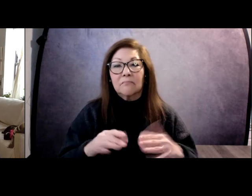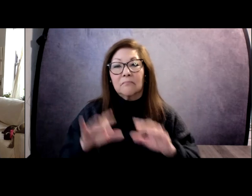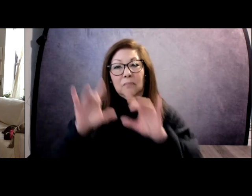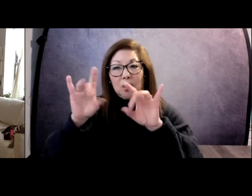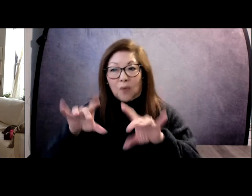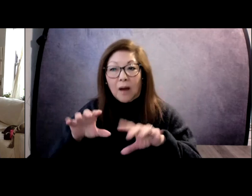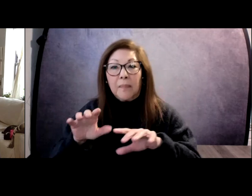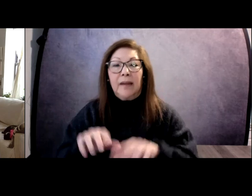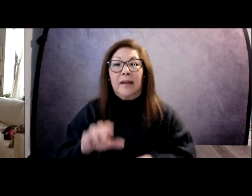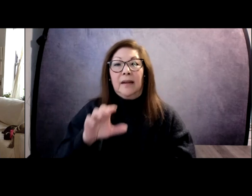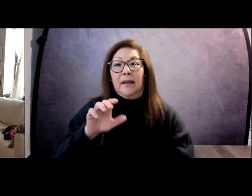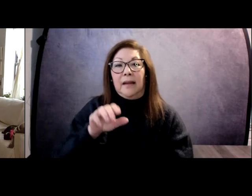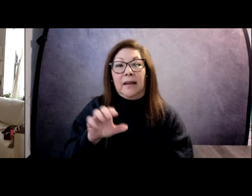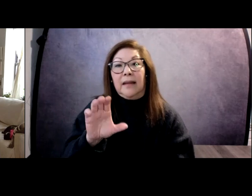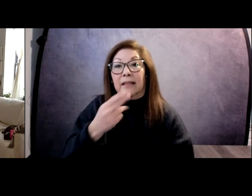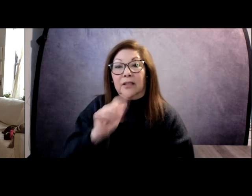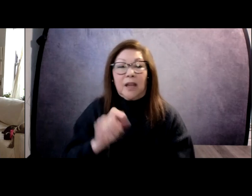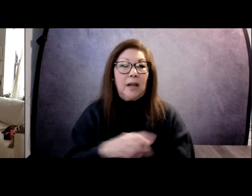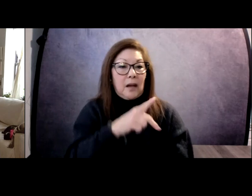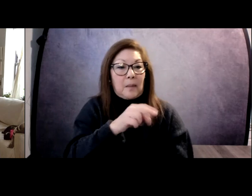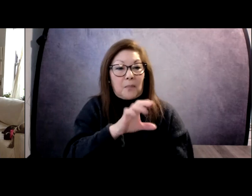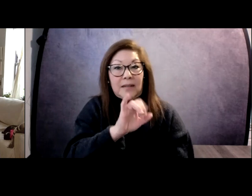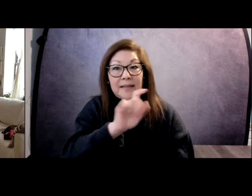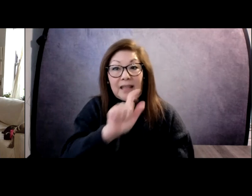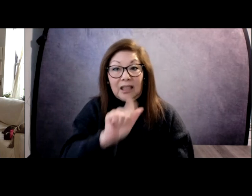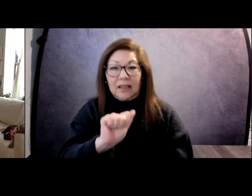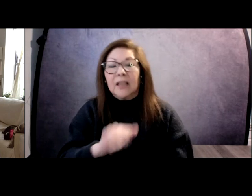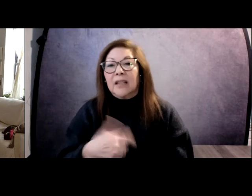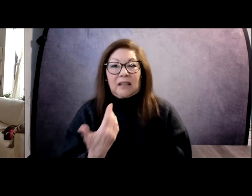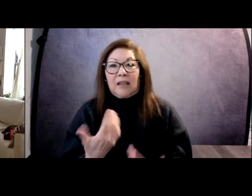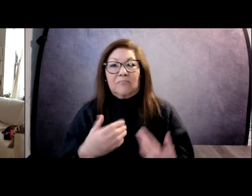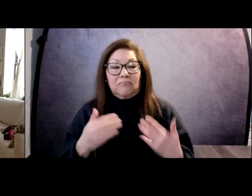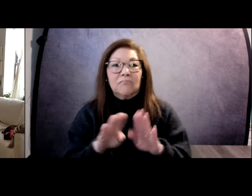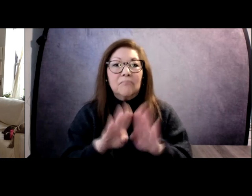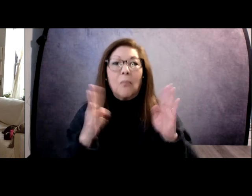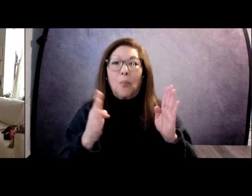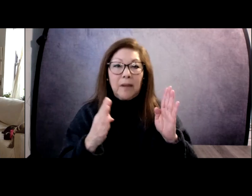chat, or Priscilla can let you ask it out loud.